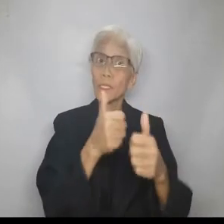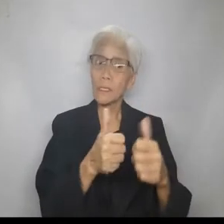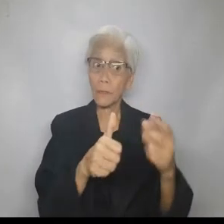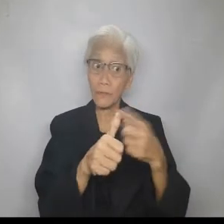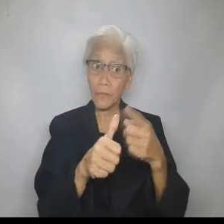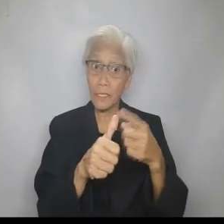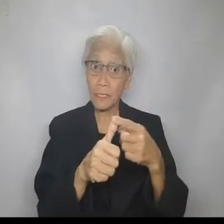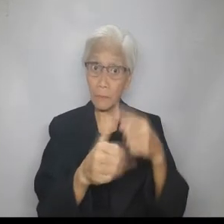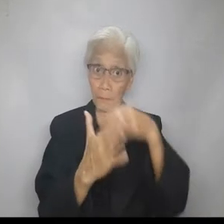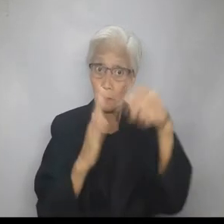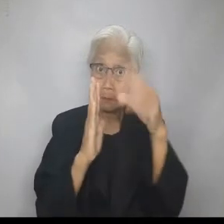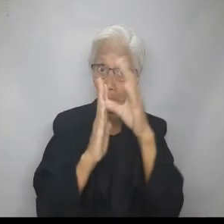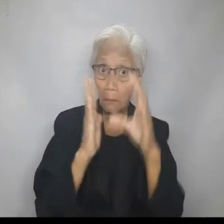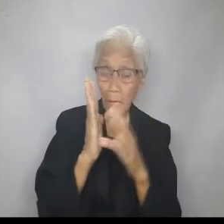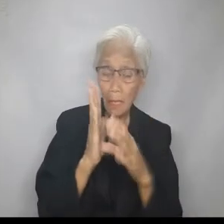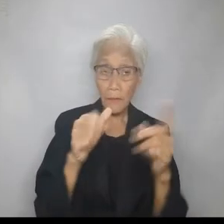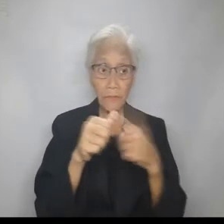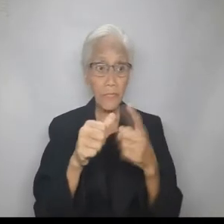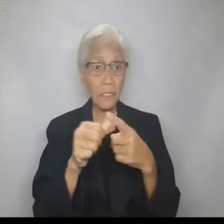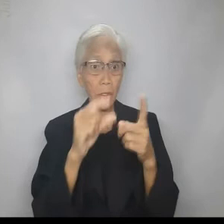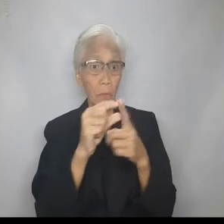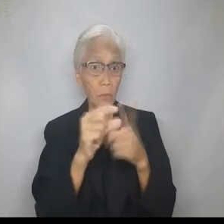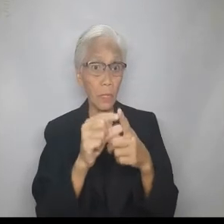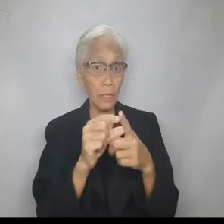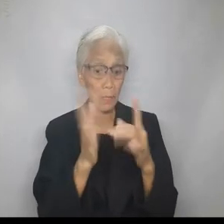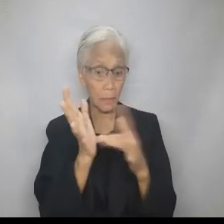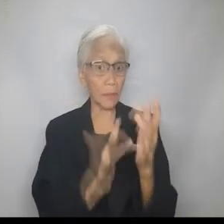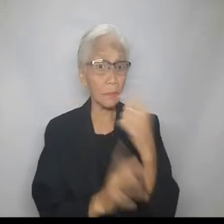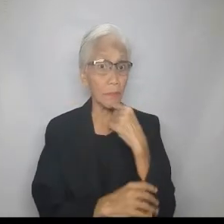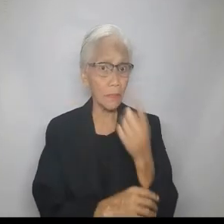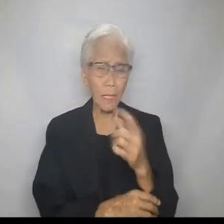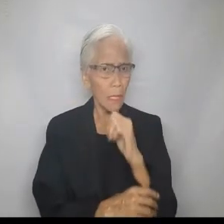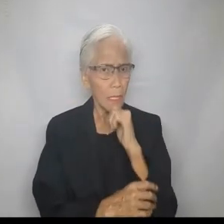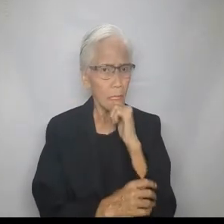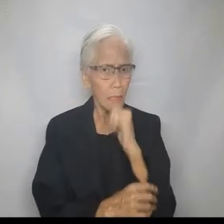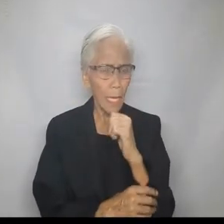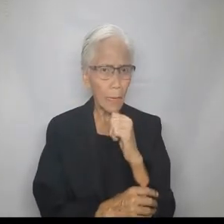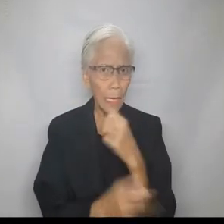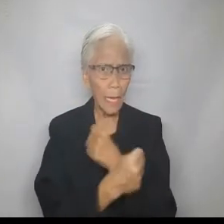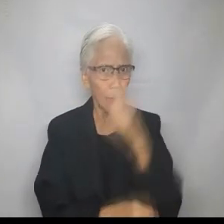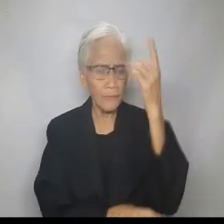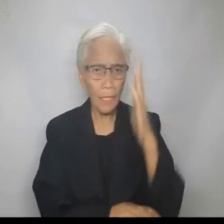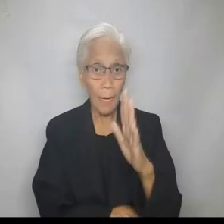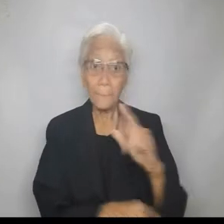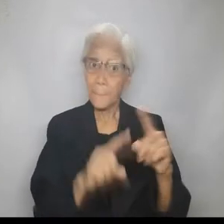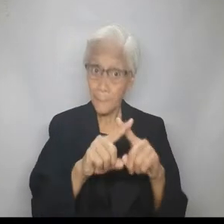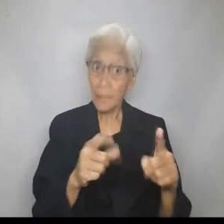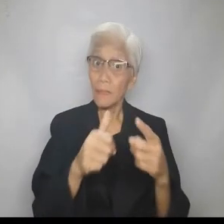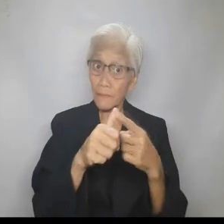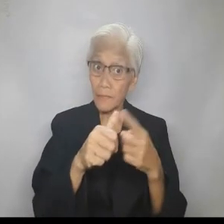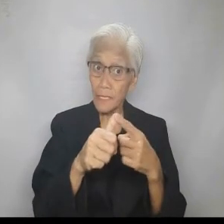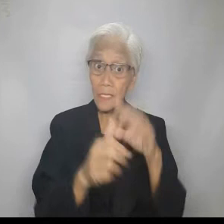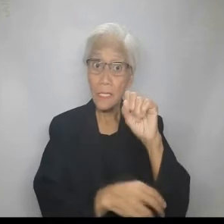first of all the commandments, the first imperative word Jesus mentioned was not love of God.